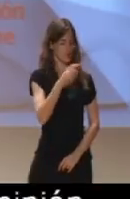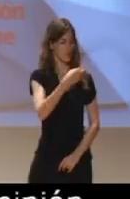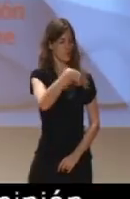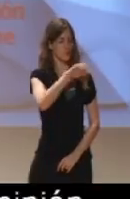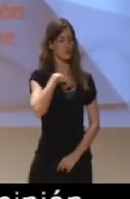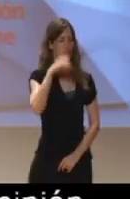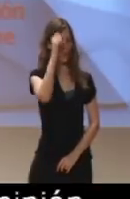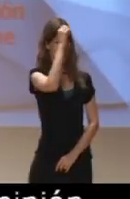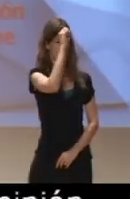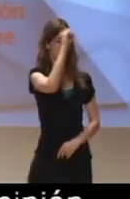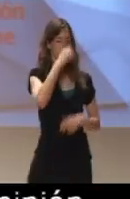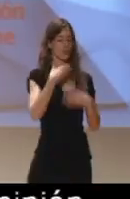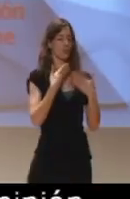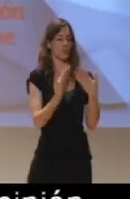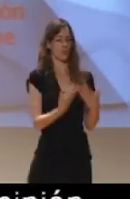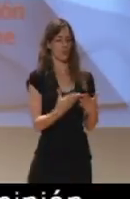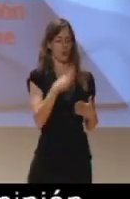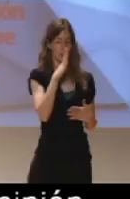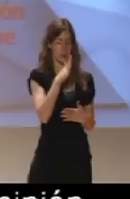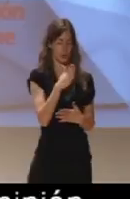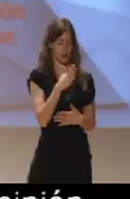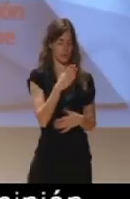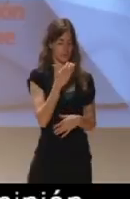hear your opinion,